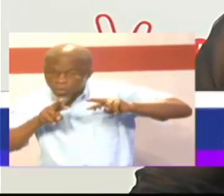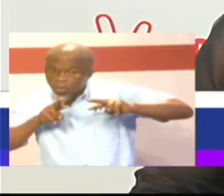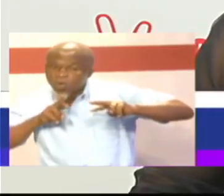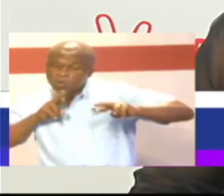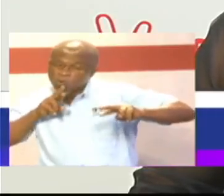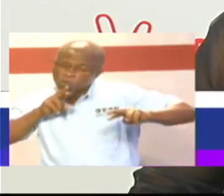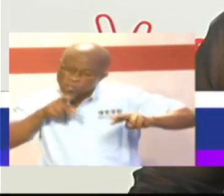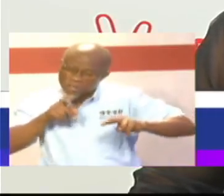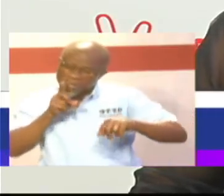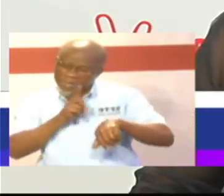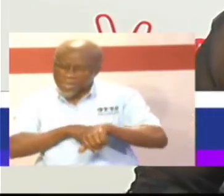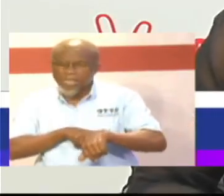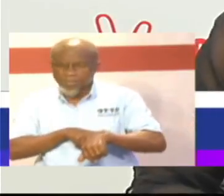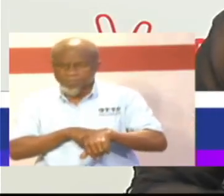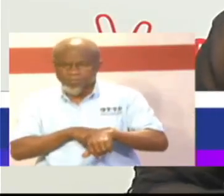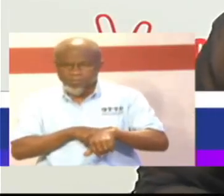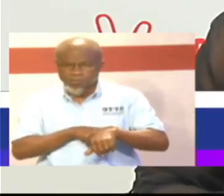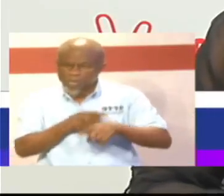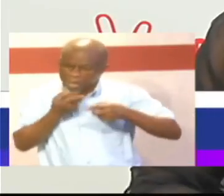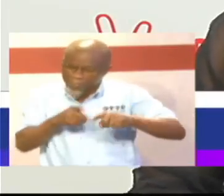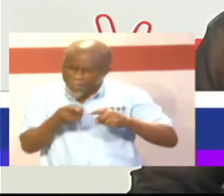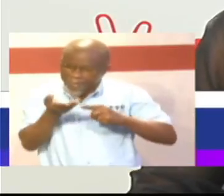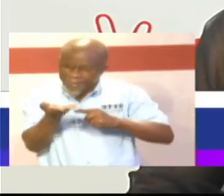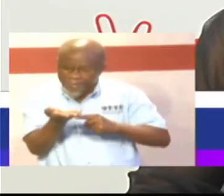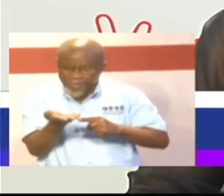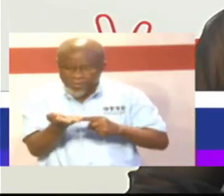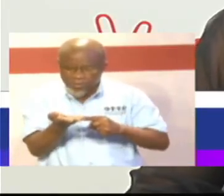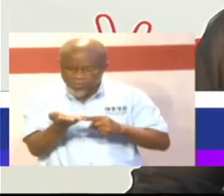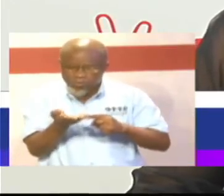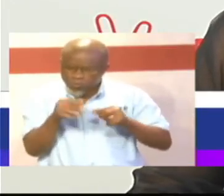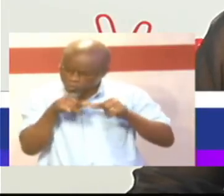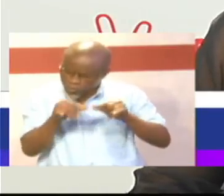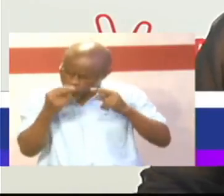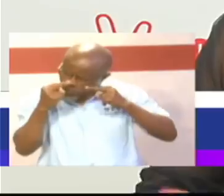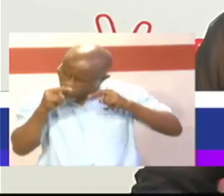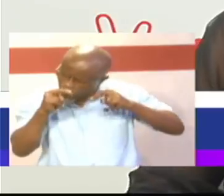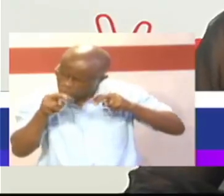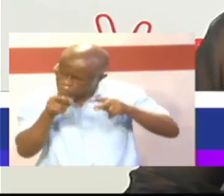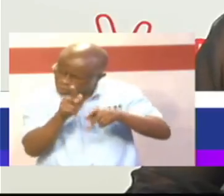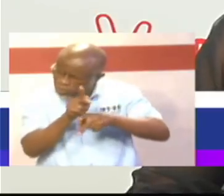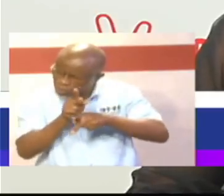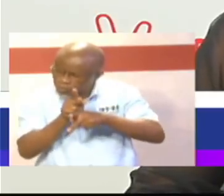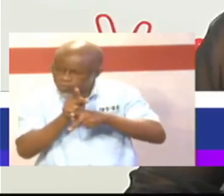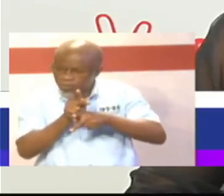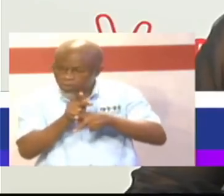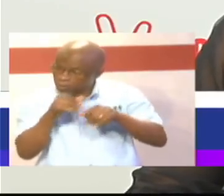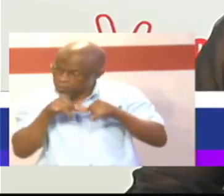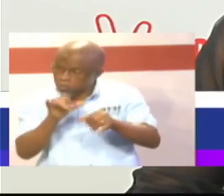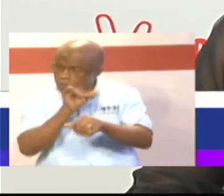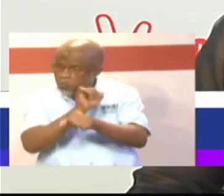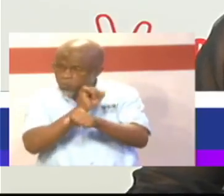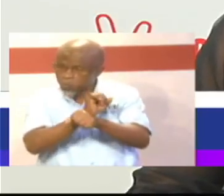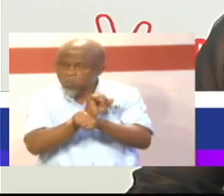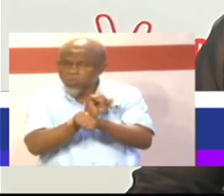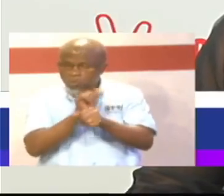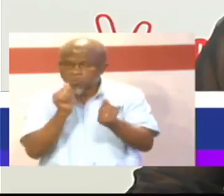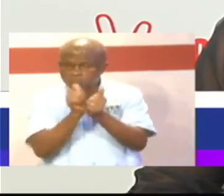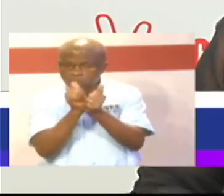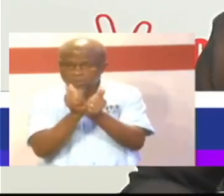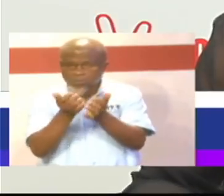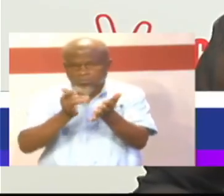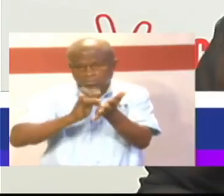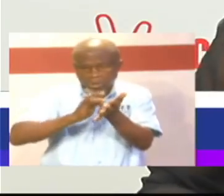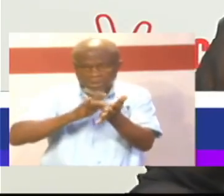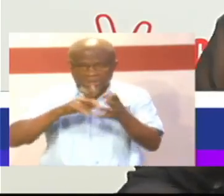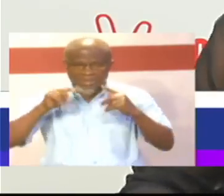of patients being transferred throughout the system. And of course, we work very closely with the clinical management teams